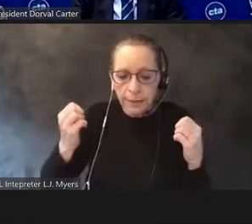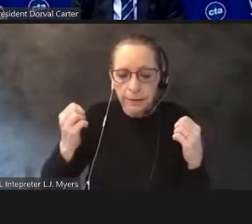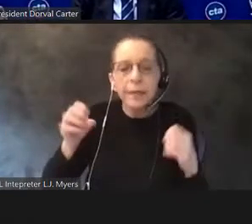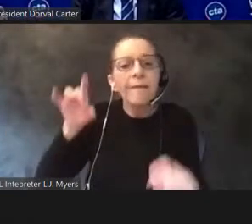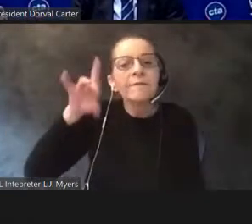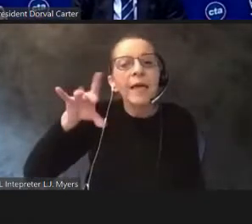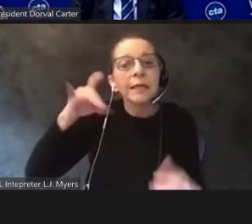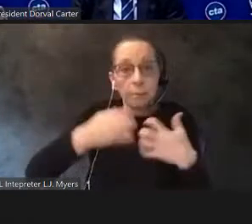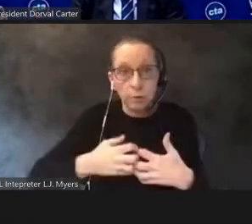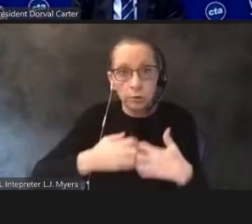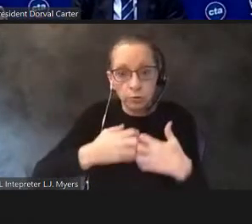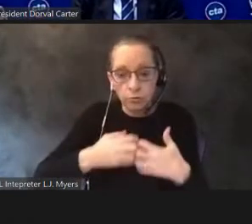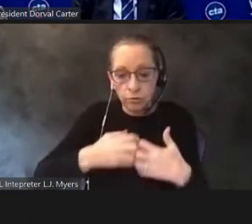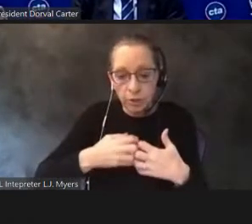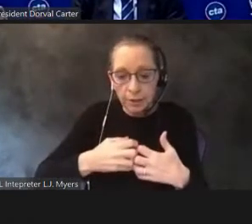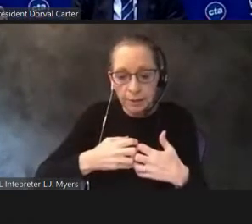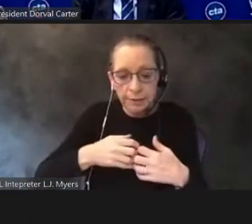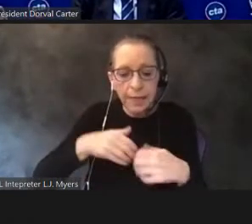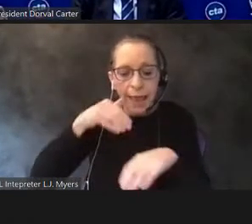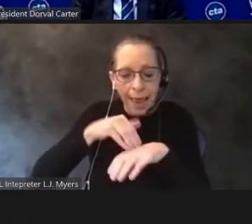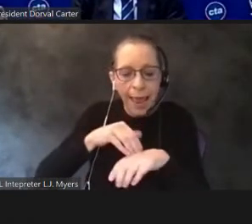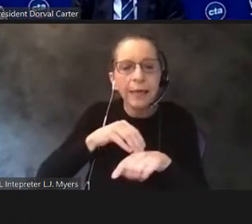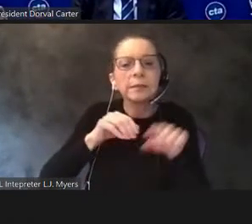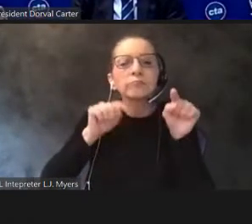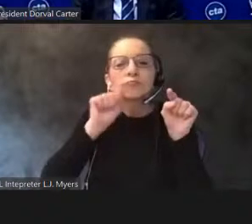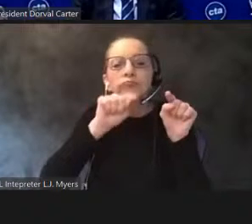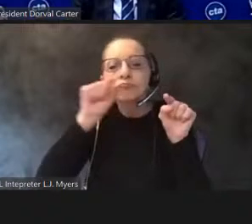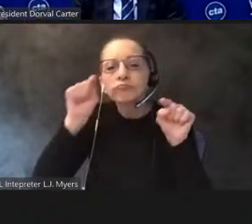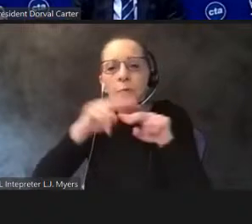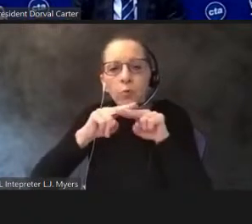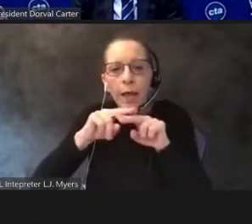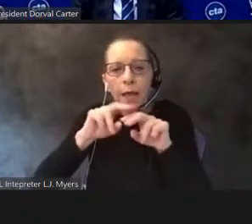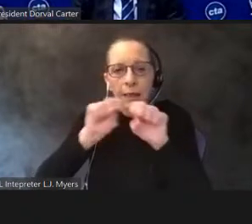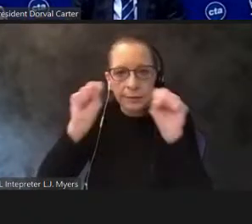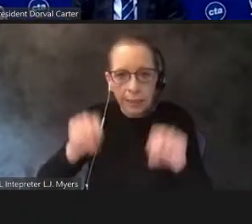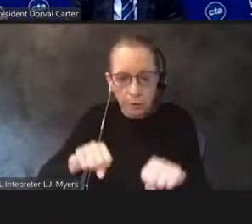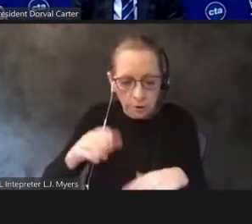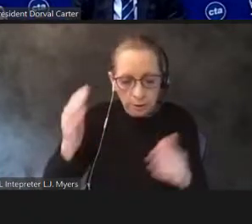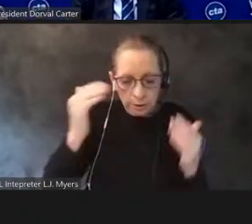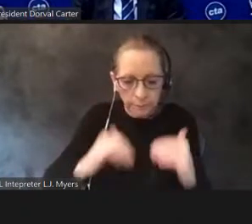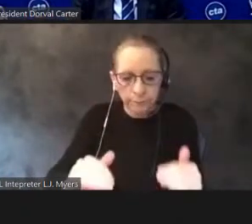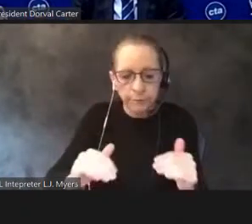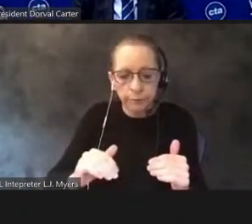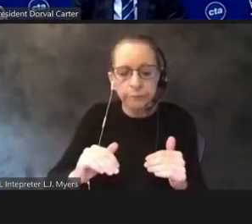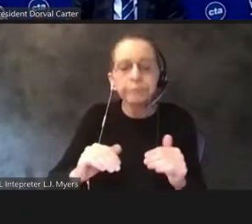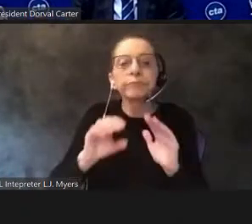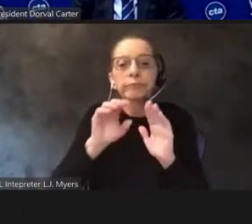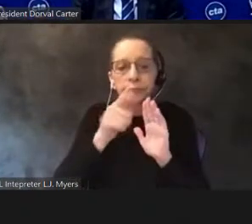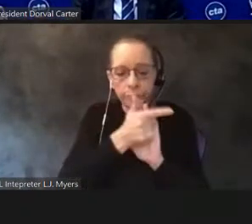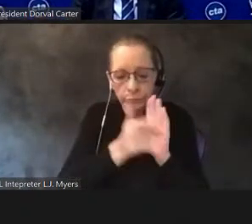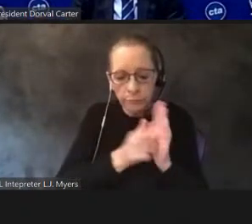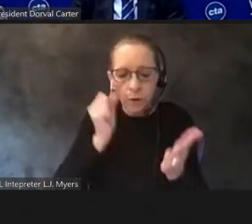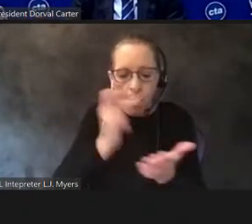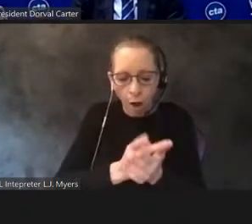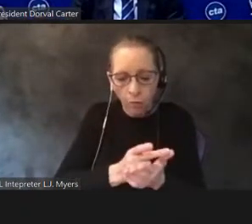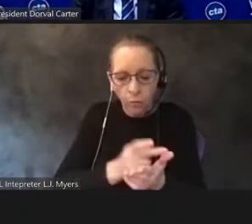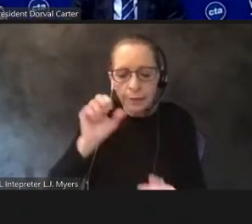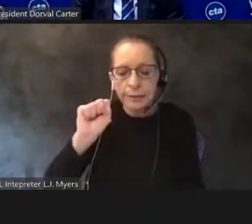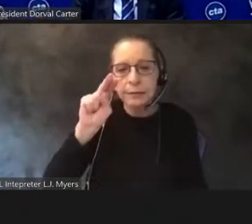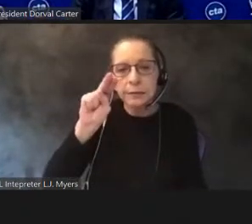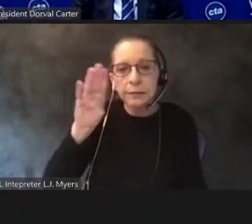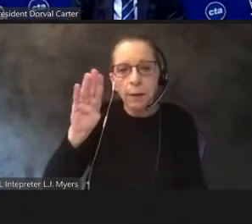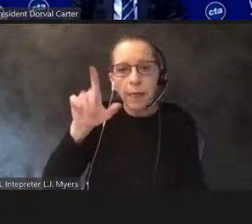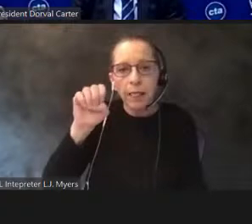designated rail stations. An ordinance authorizing a sublease to 7-Eleven